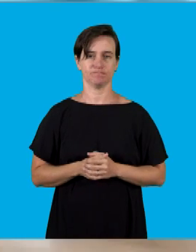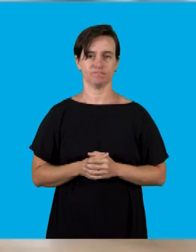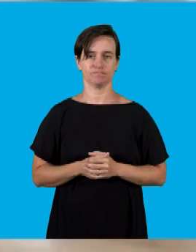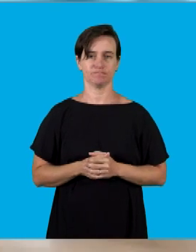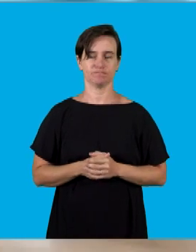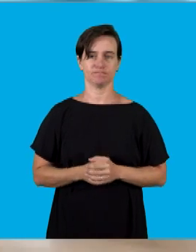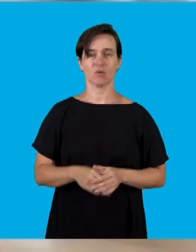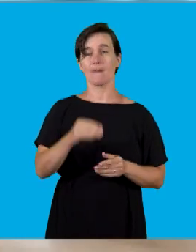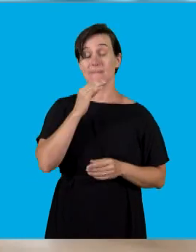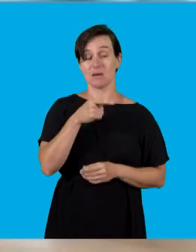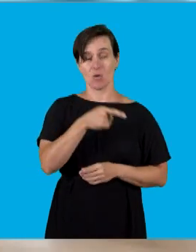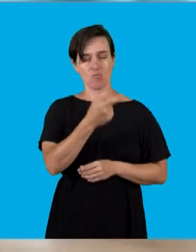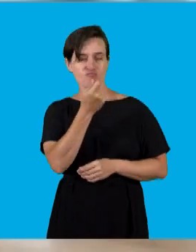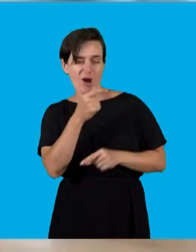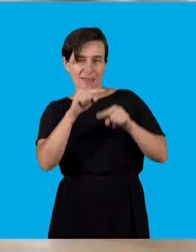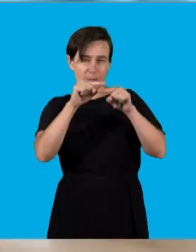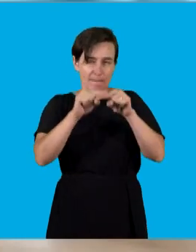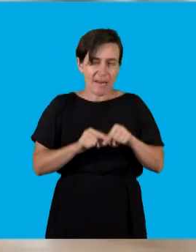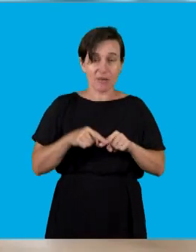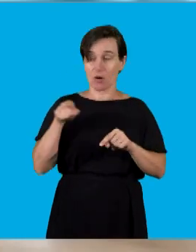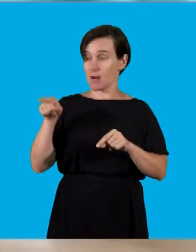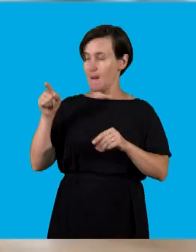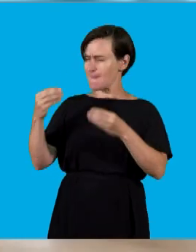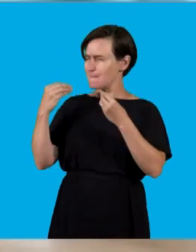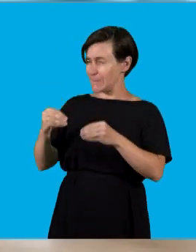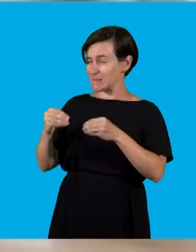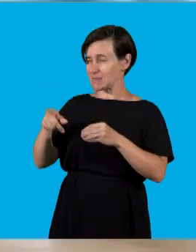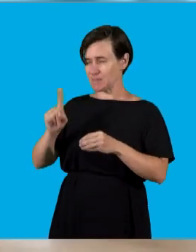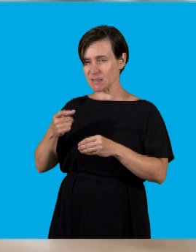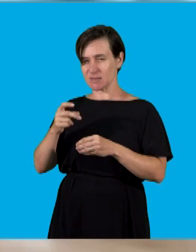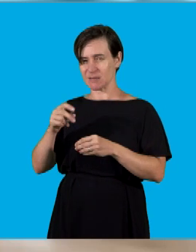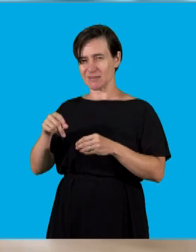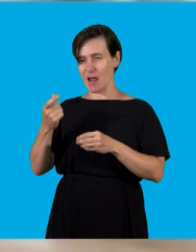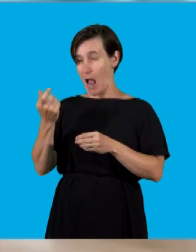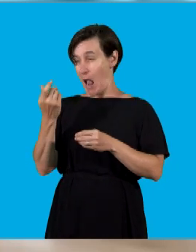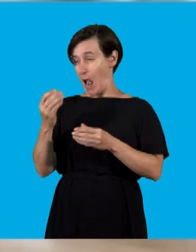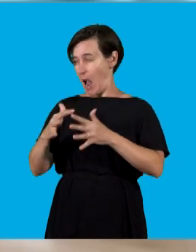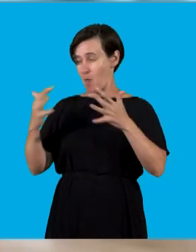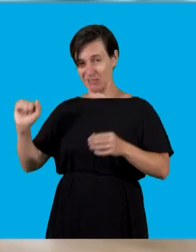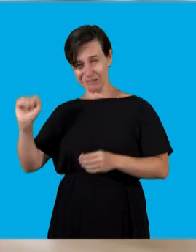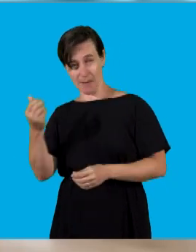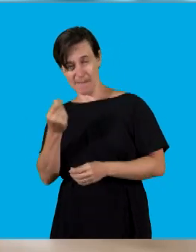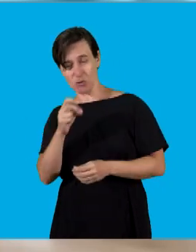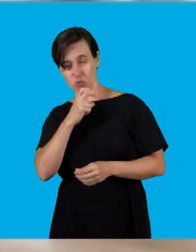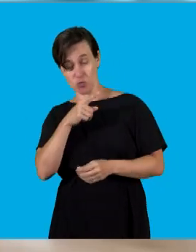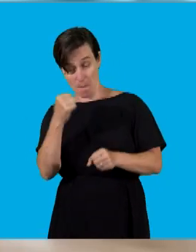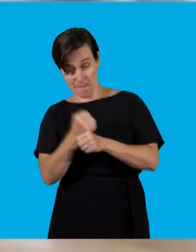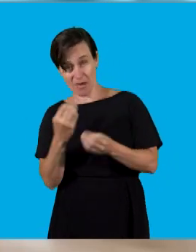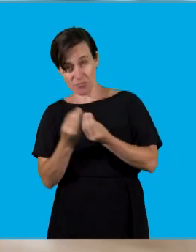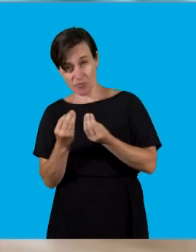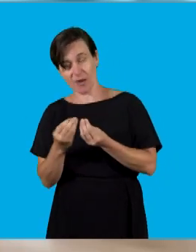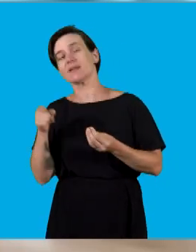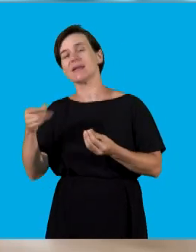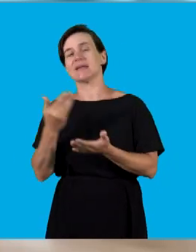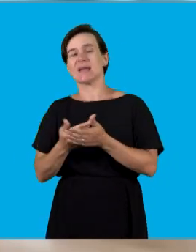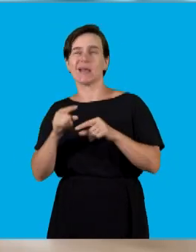the price is going to be determined by how much did it cost us to make this product. And then from there we can